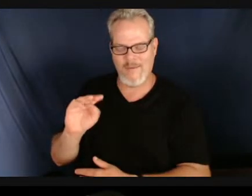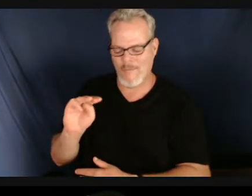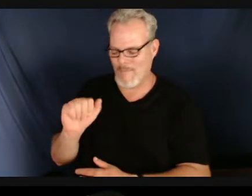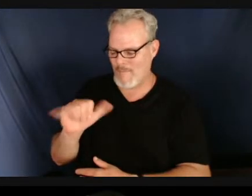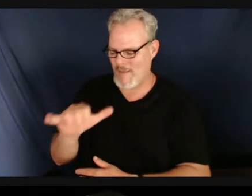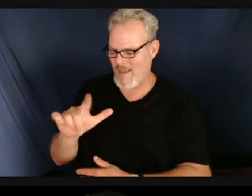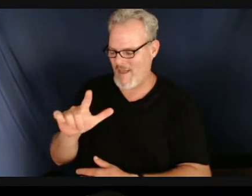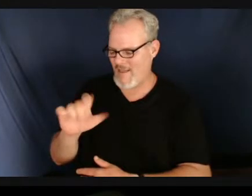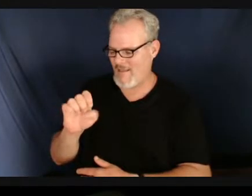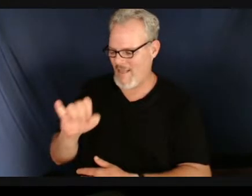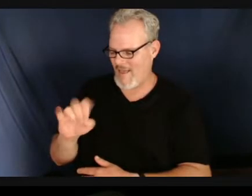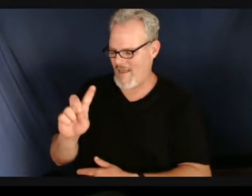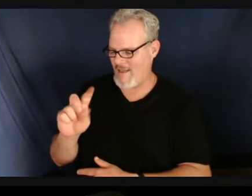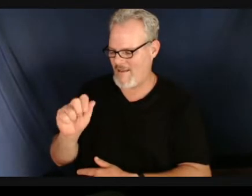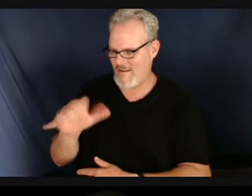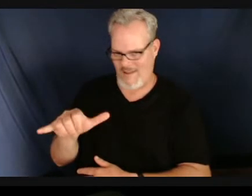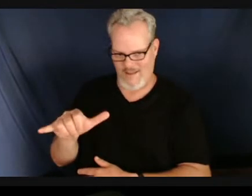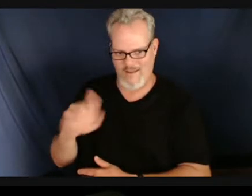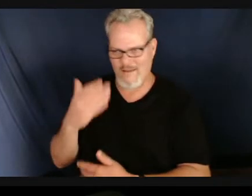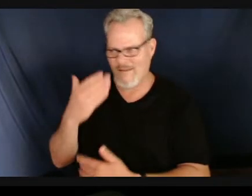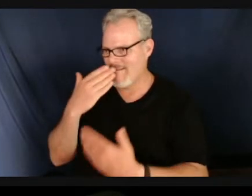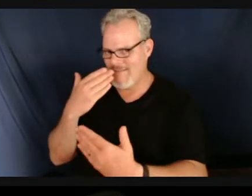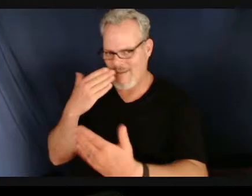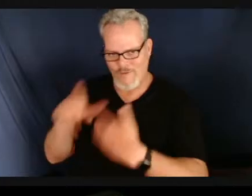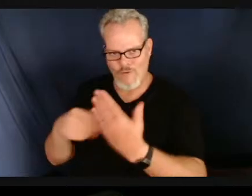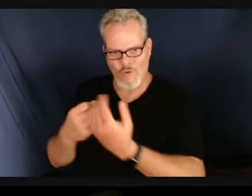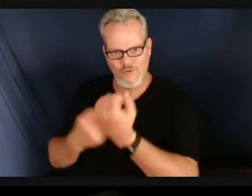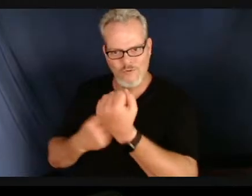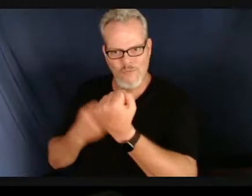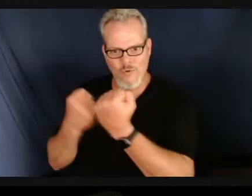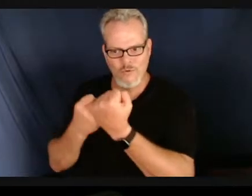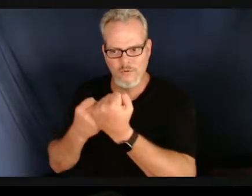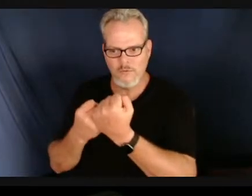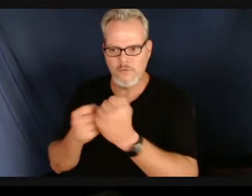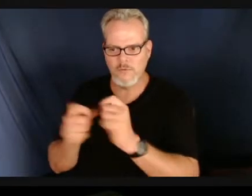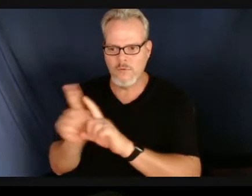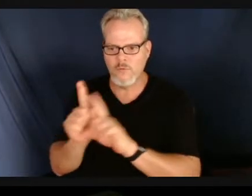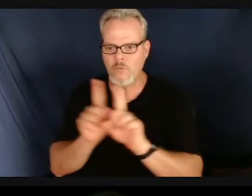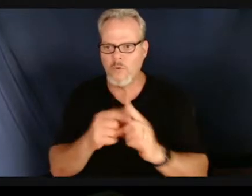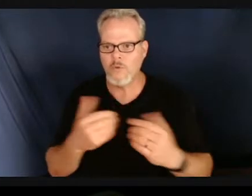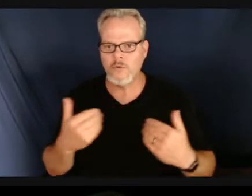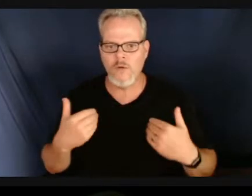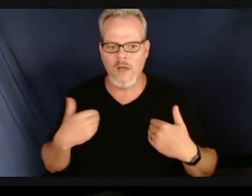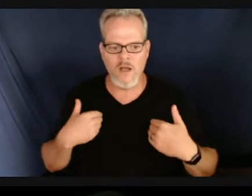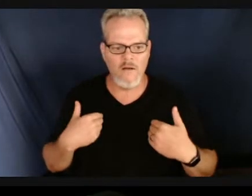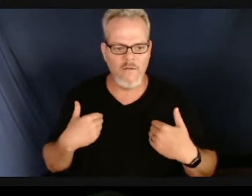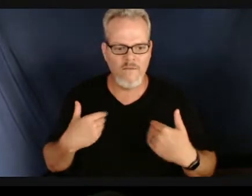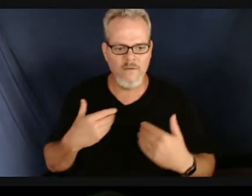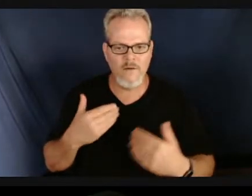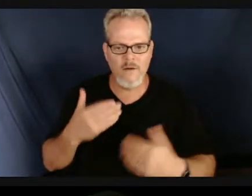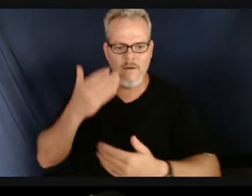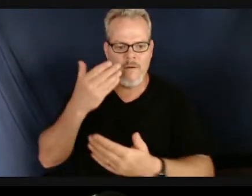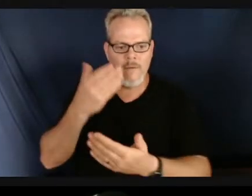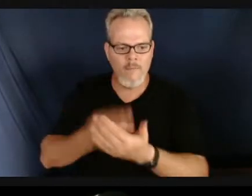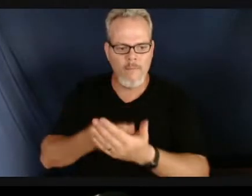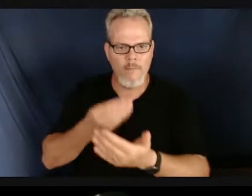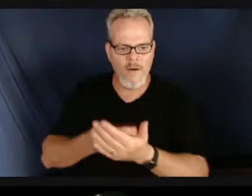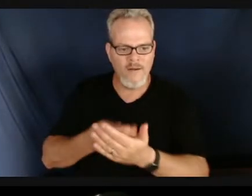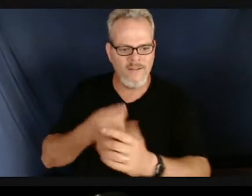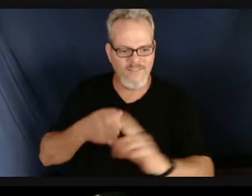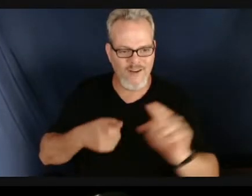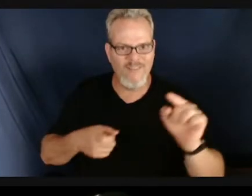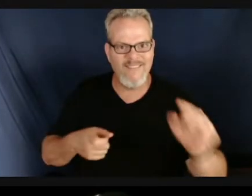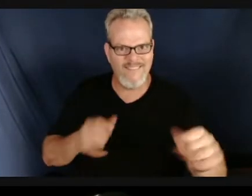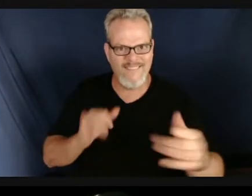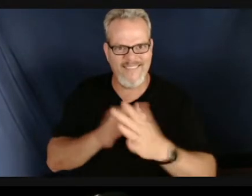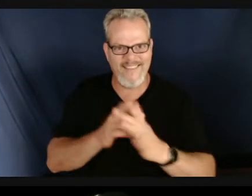sticker. Appreciate all the support there. And I believe we also had one from on the website,